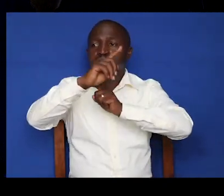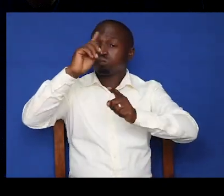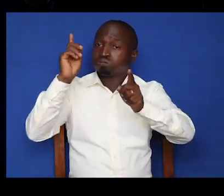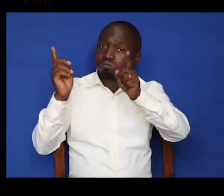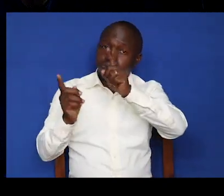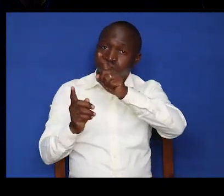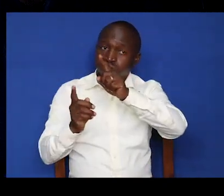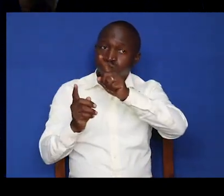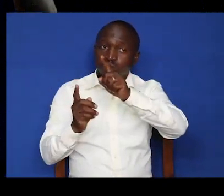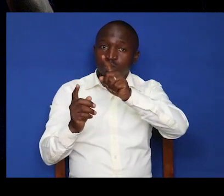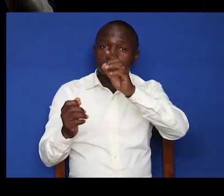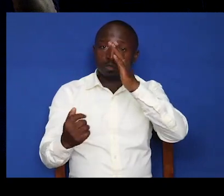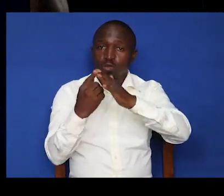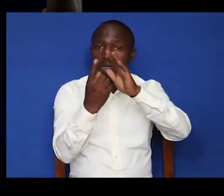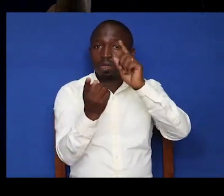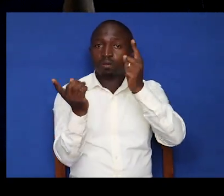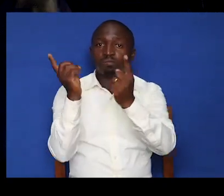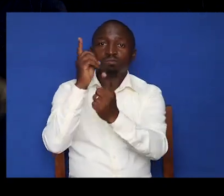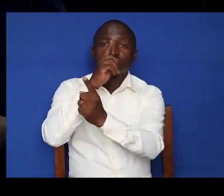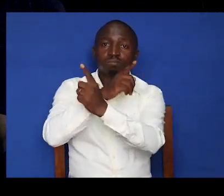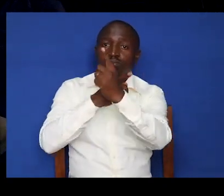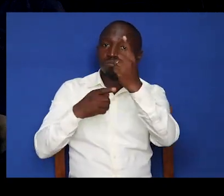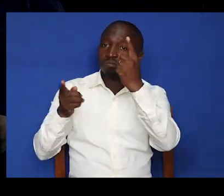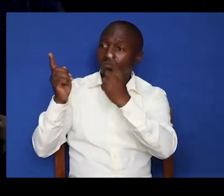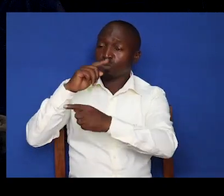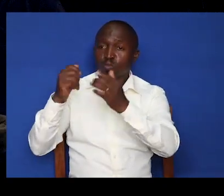anti-clockwise from west to east.